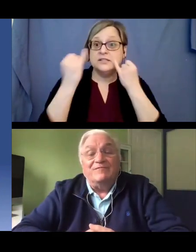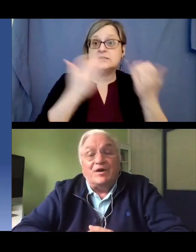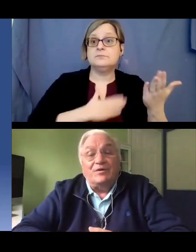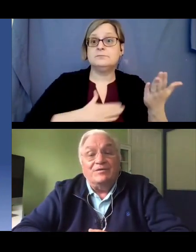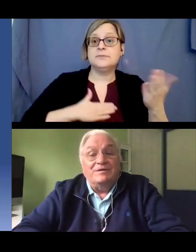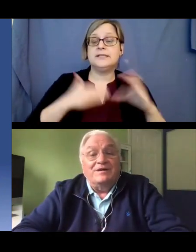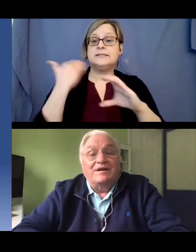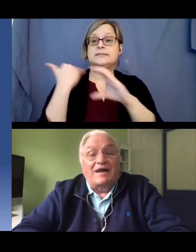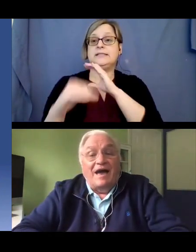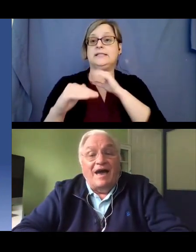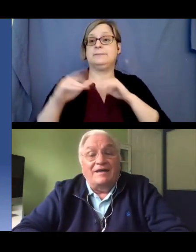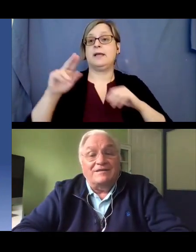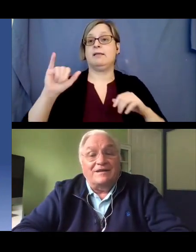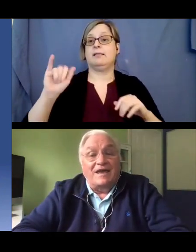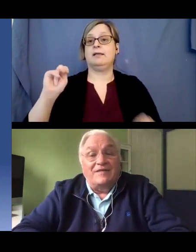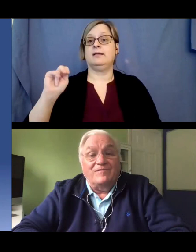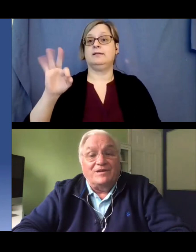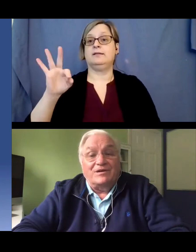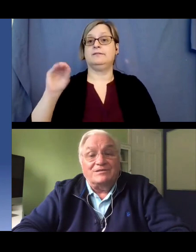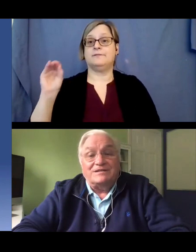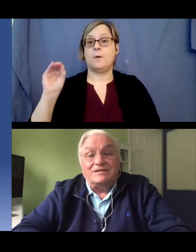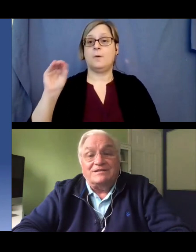to